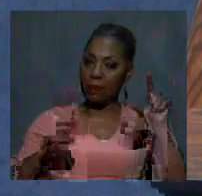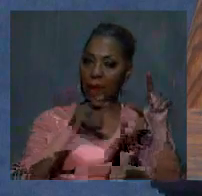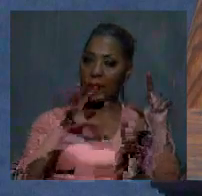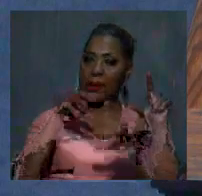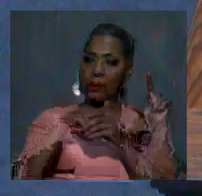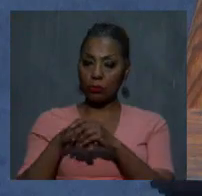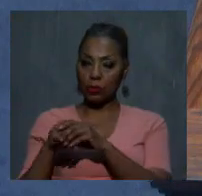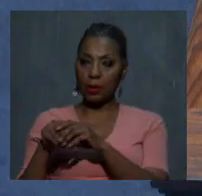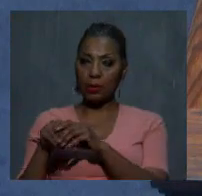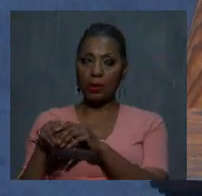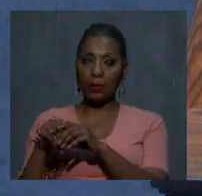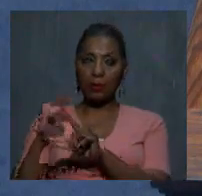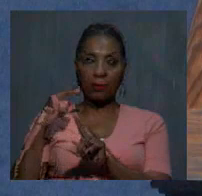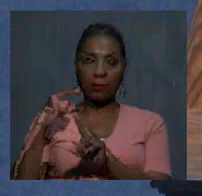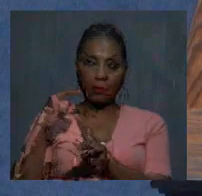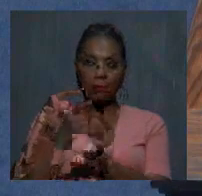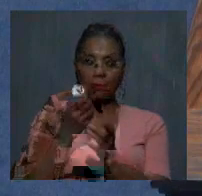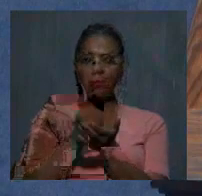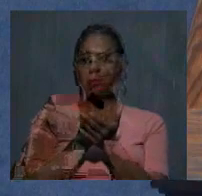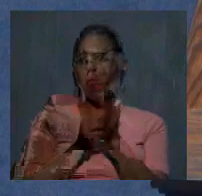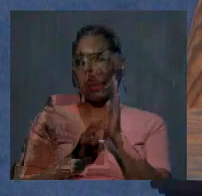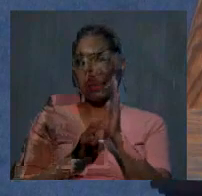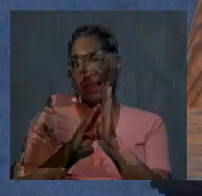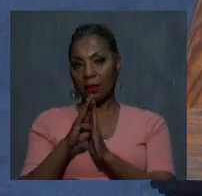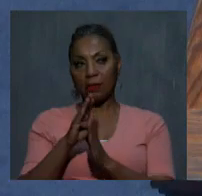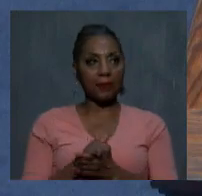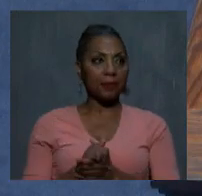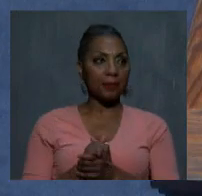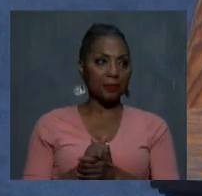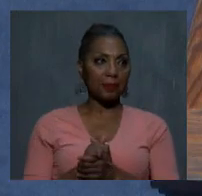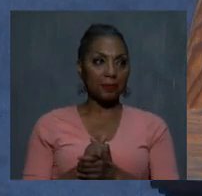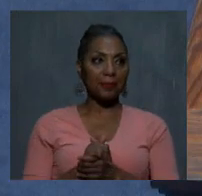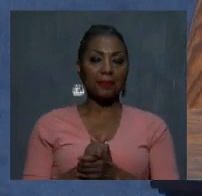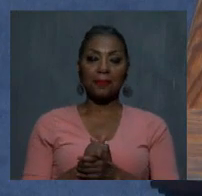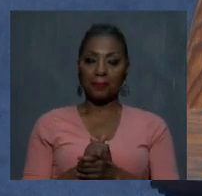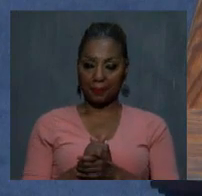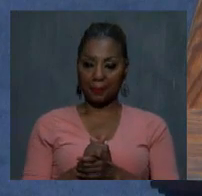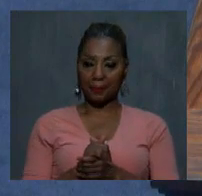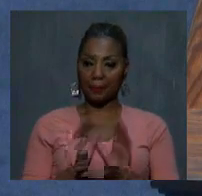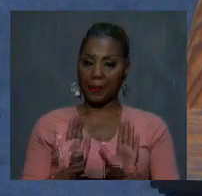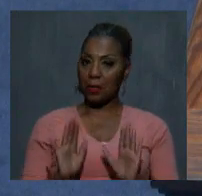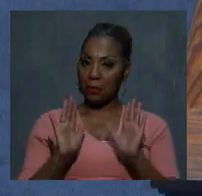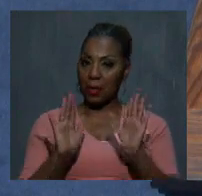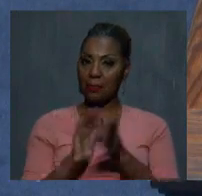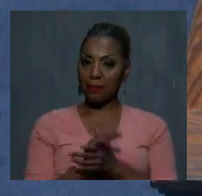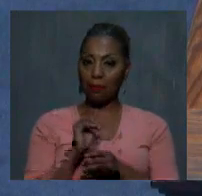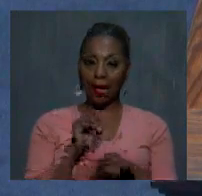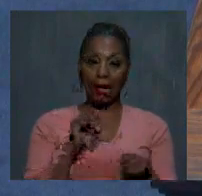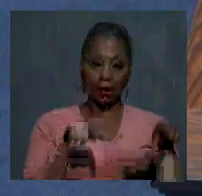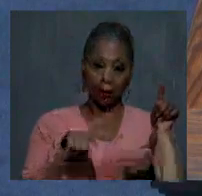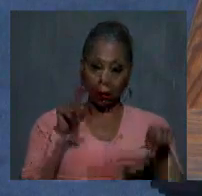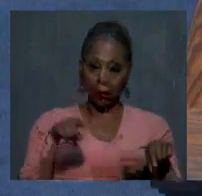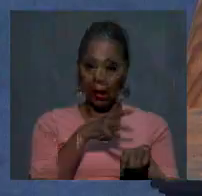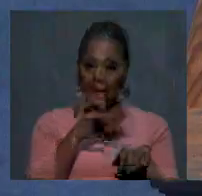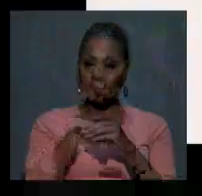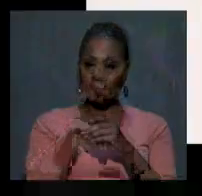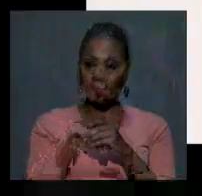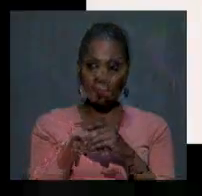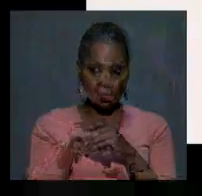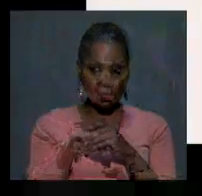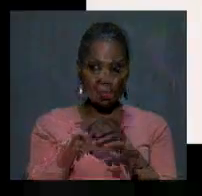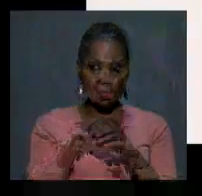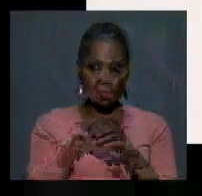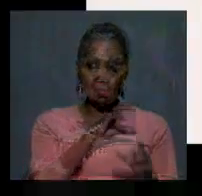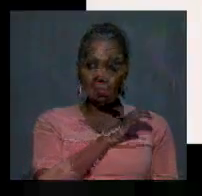well as economic development. We can go to those. So, inclusion is